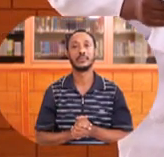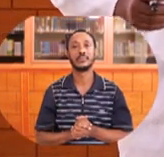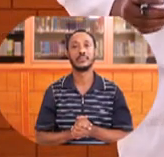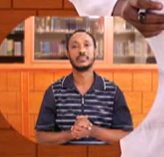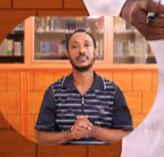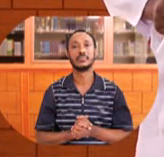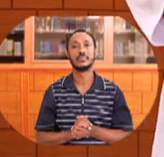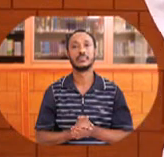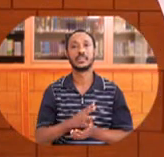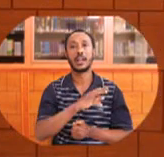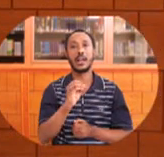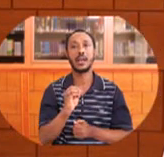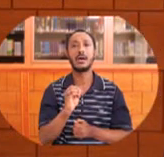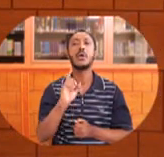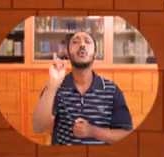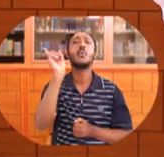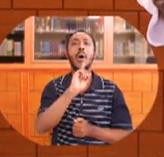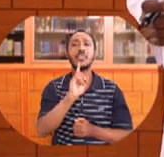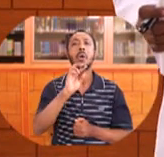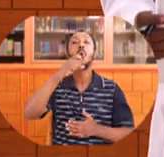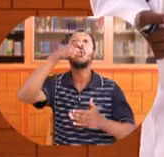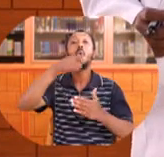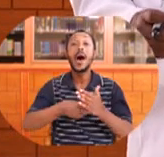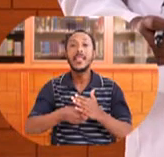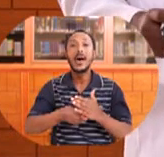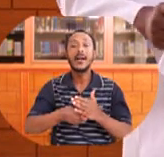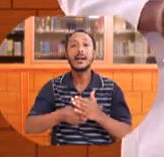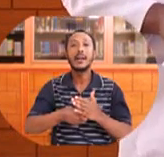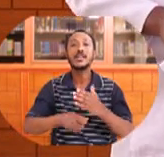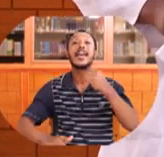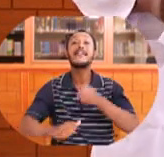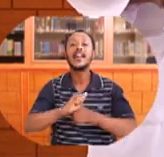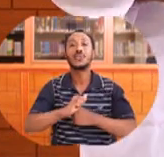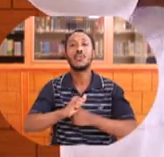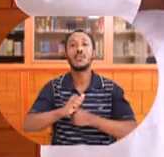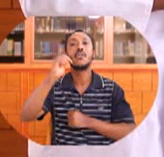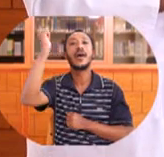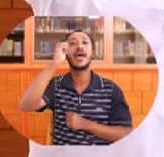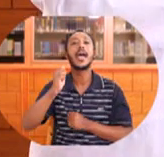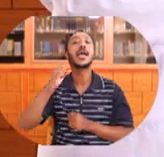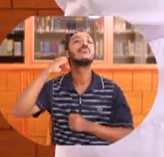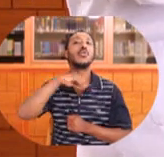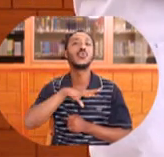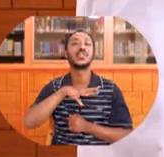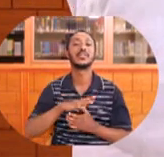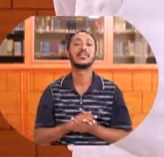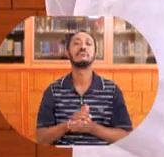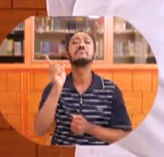what are the effects of air pollution? Okay. What are the effects of air